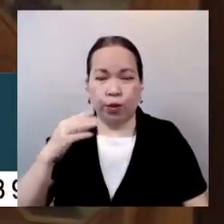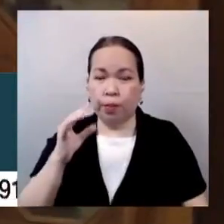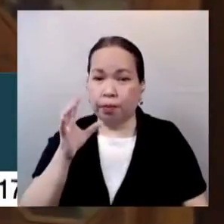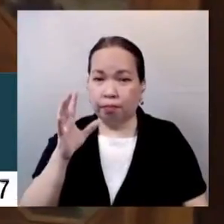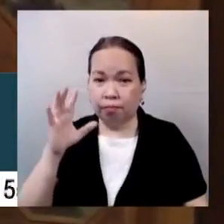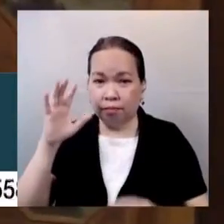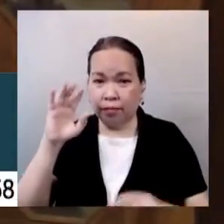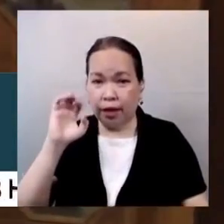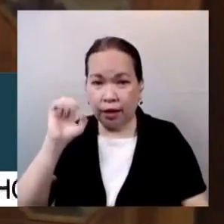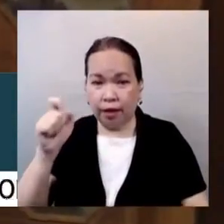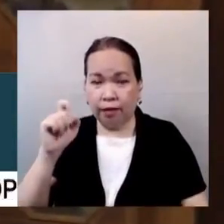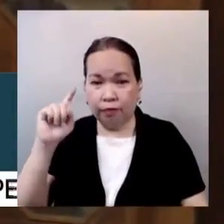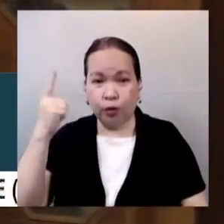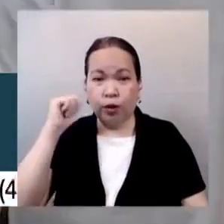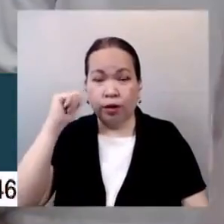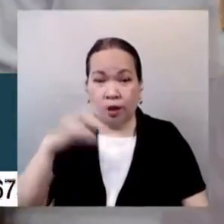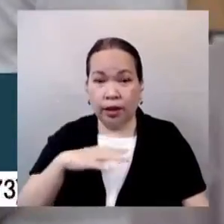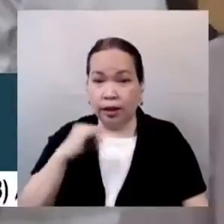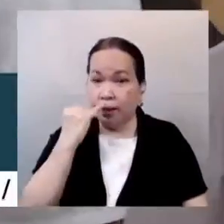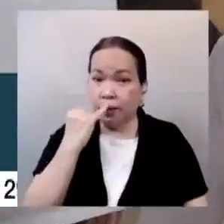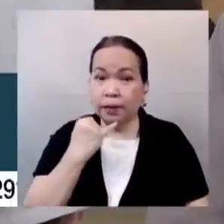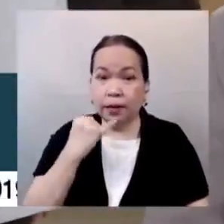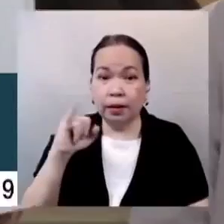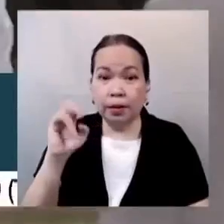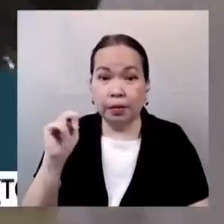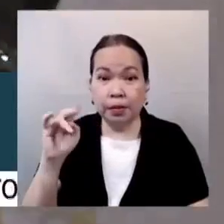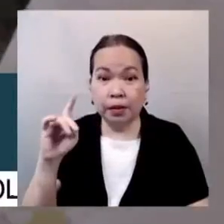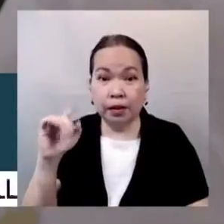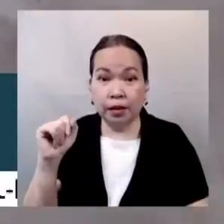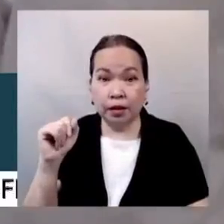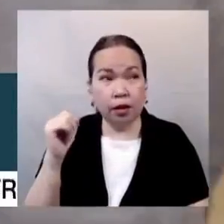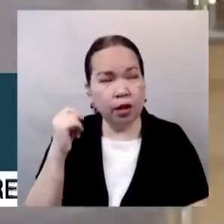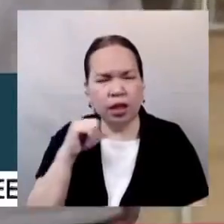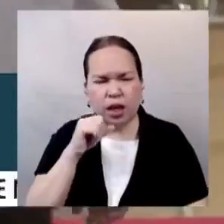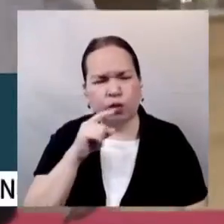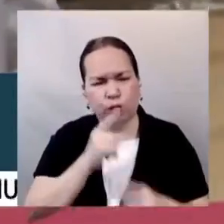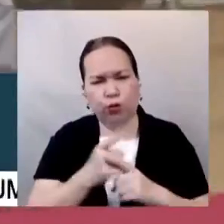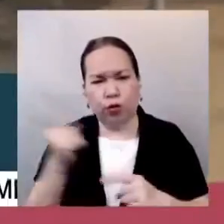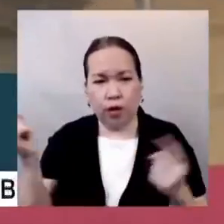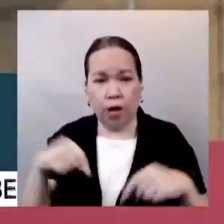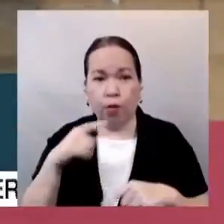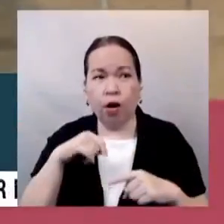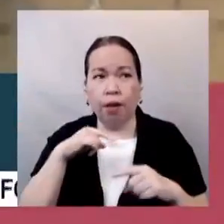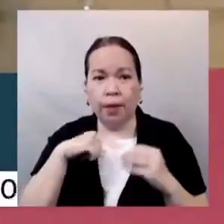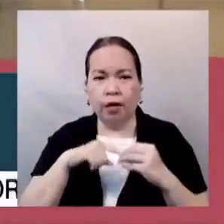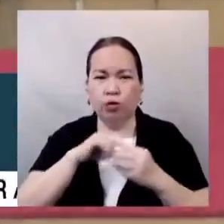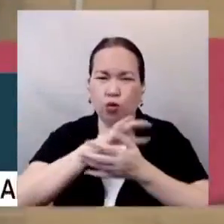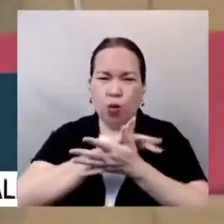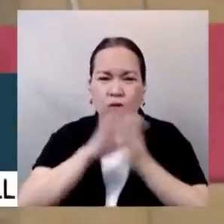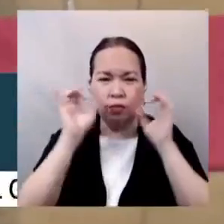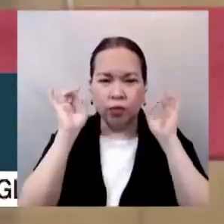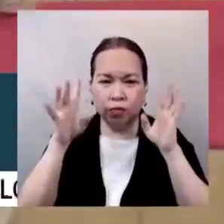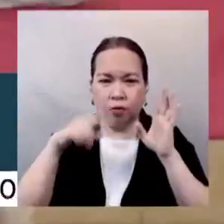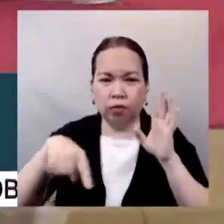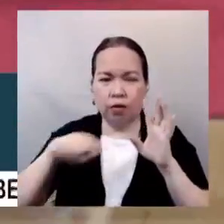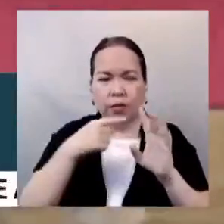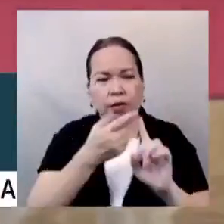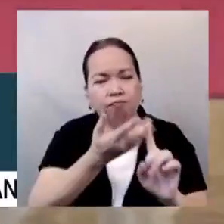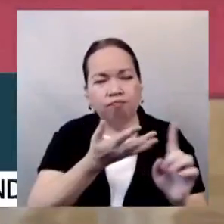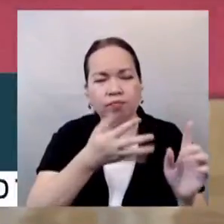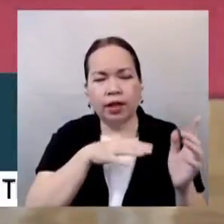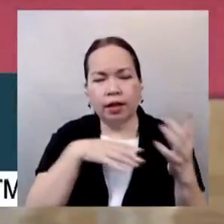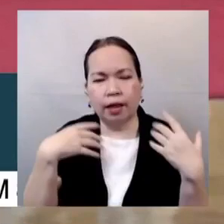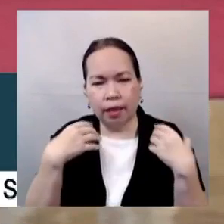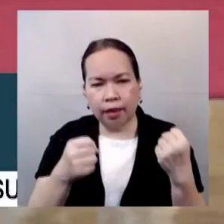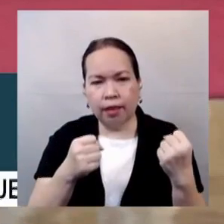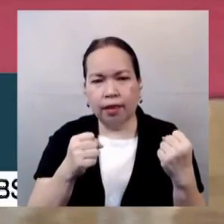will physically attend this year's sauna. Primary consideration for this is the threat of the COVID-19 against the health of the former First Lady, who